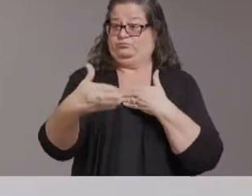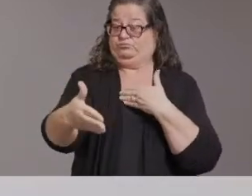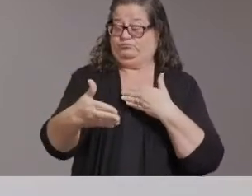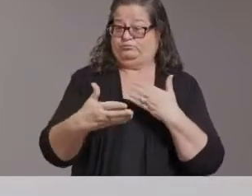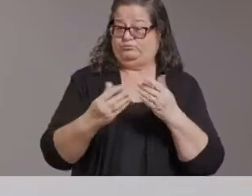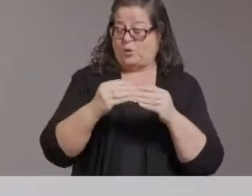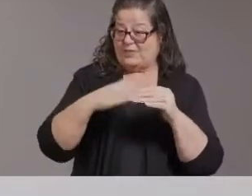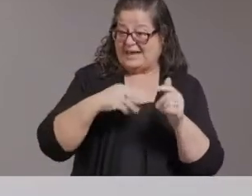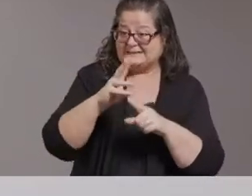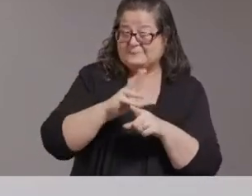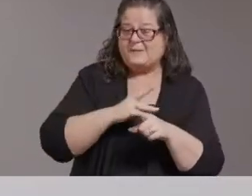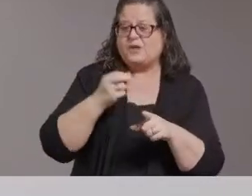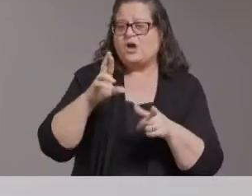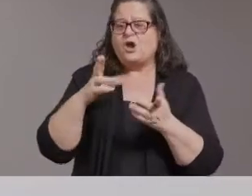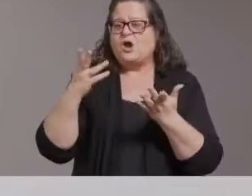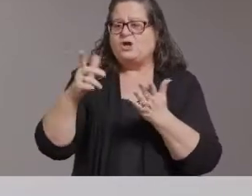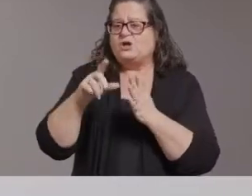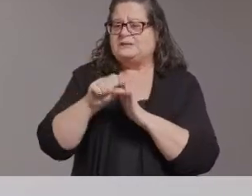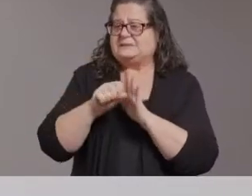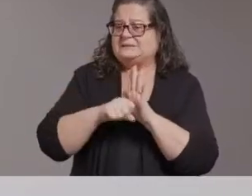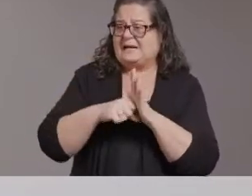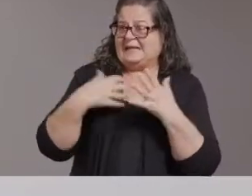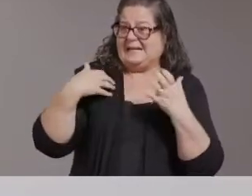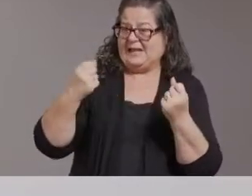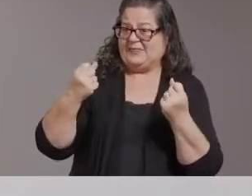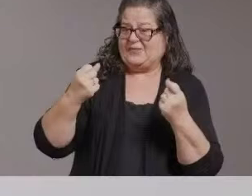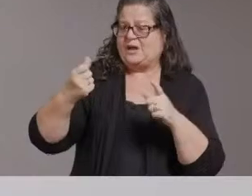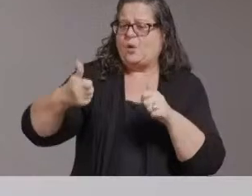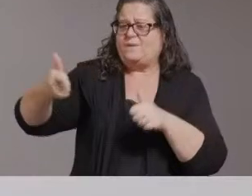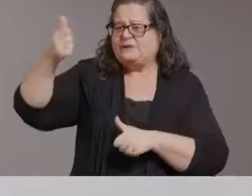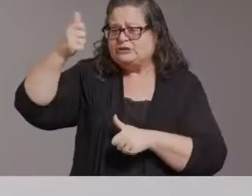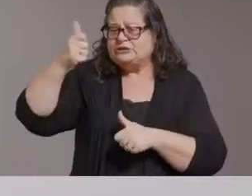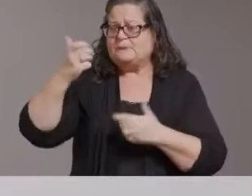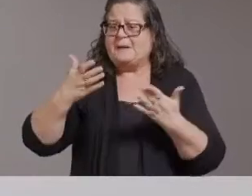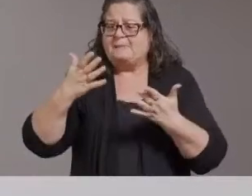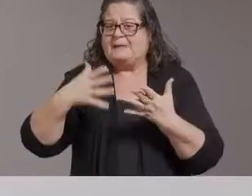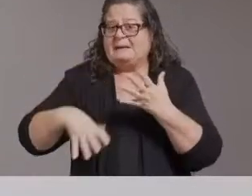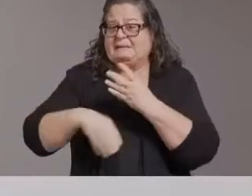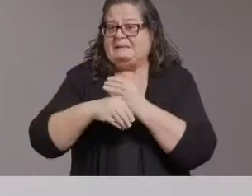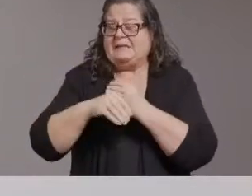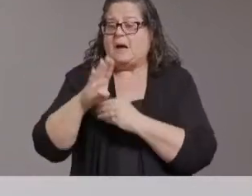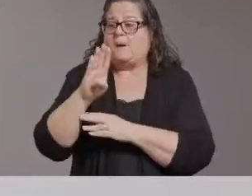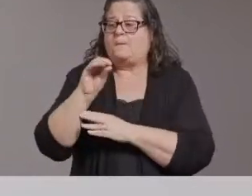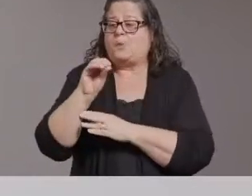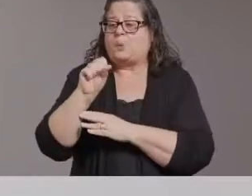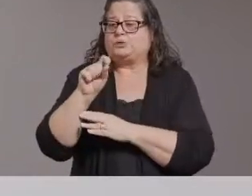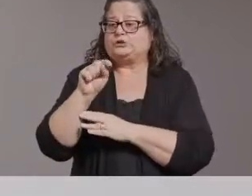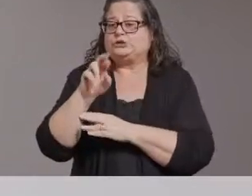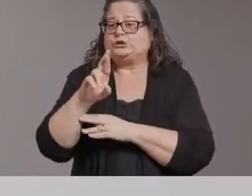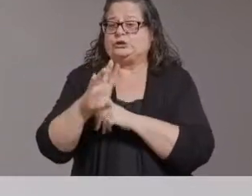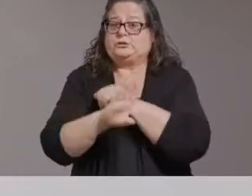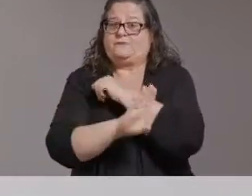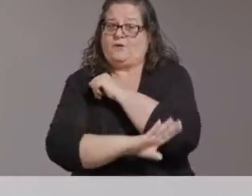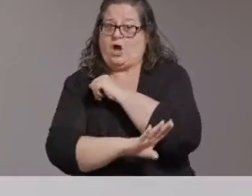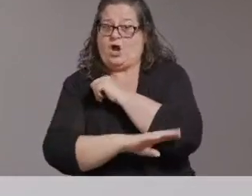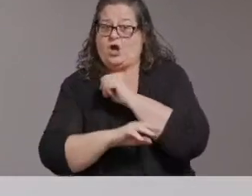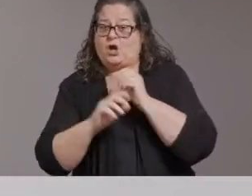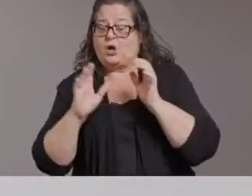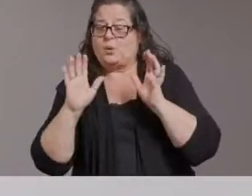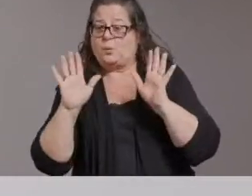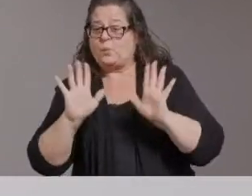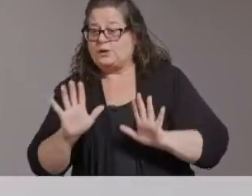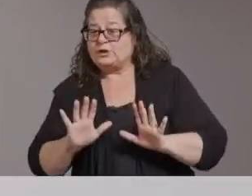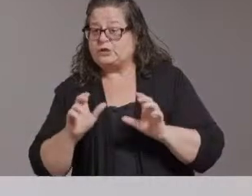be like for potential booster shots down the road, say like maybe this fall or winter. Will people struggle to get appointments for